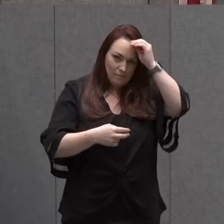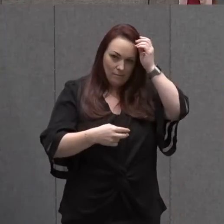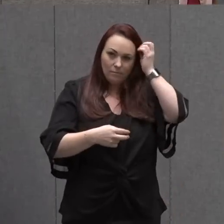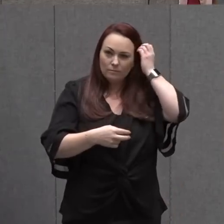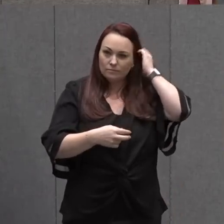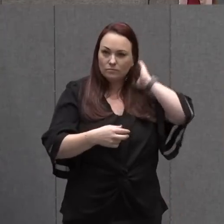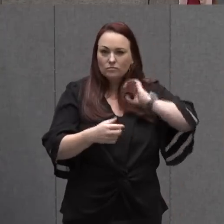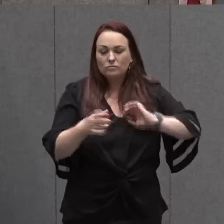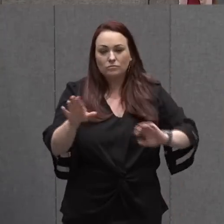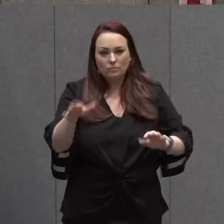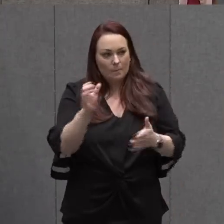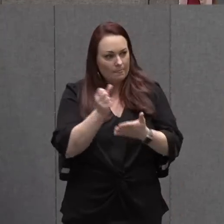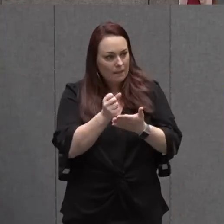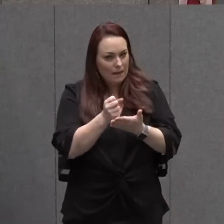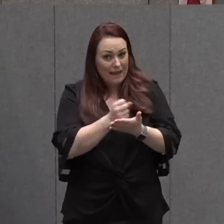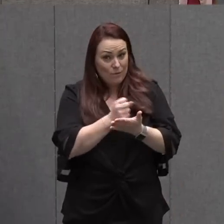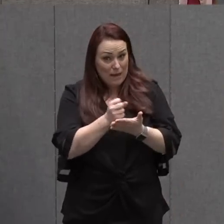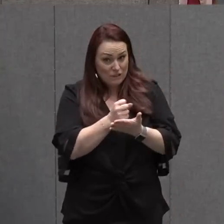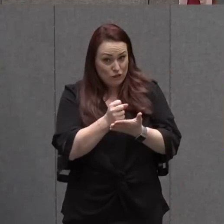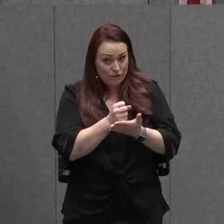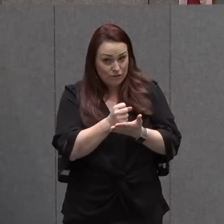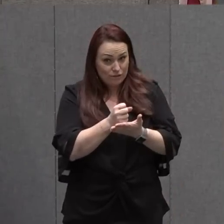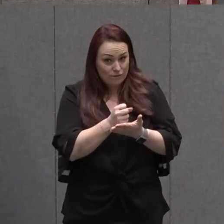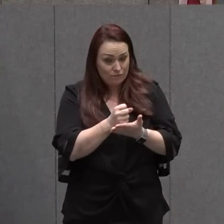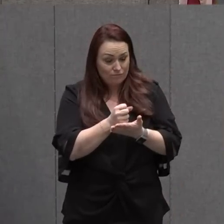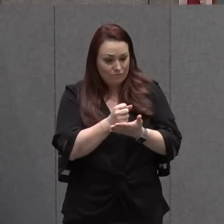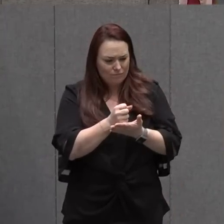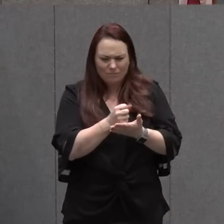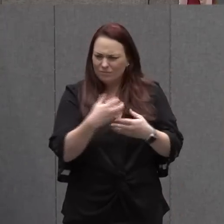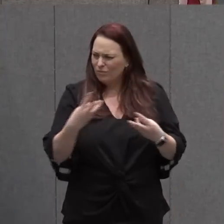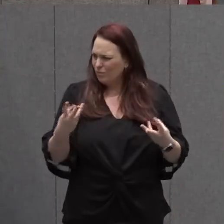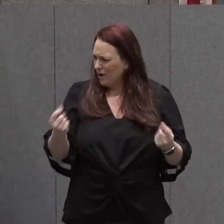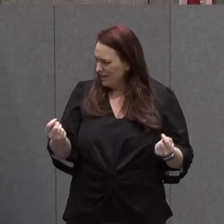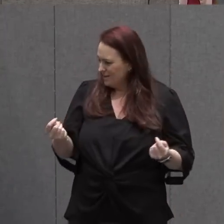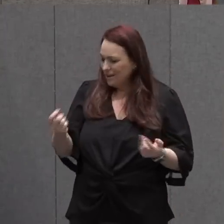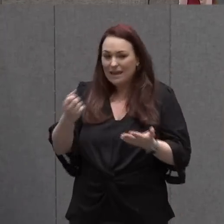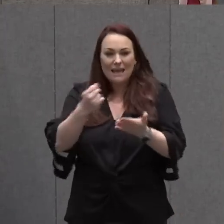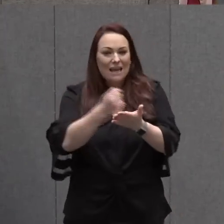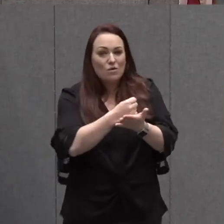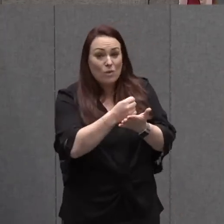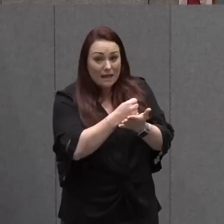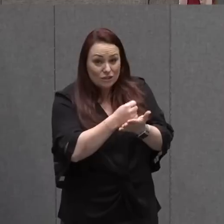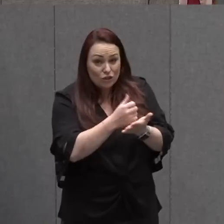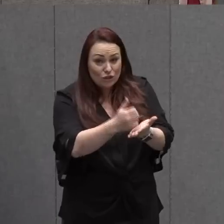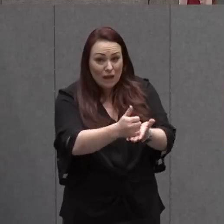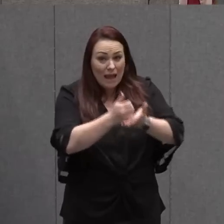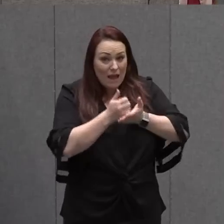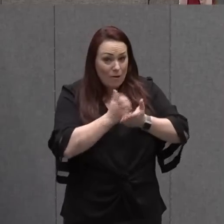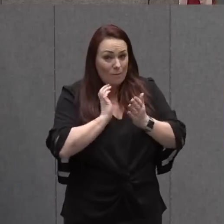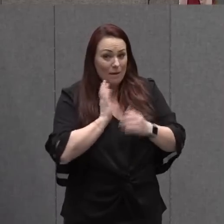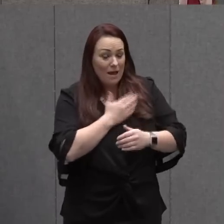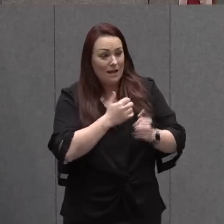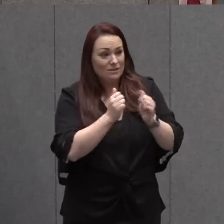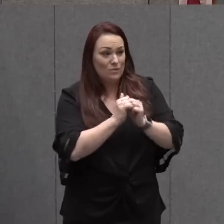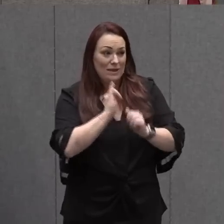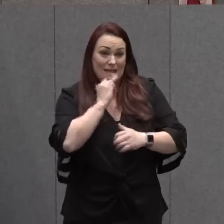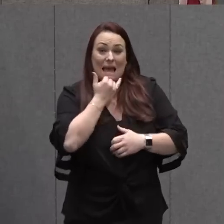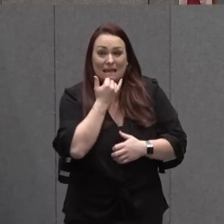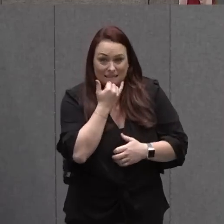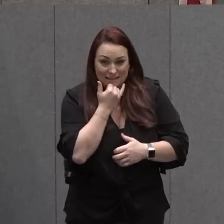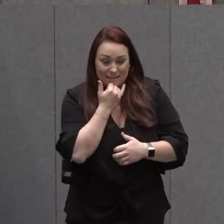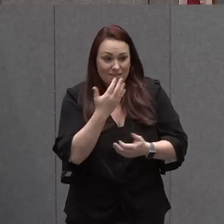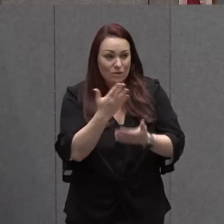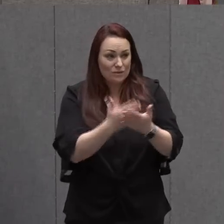Erasers help us with our accidents, Mr. R. Somebody invented that eraser.